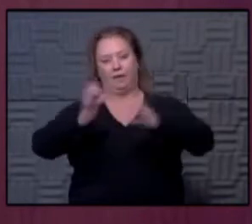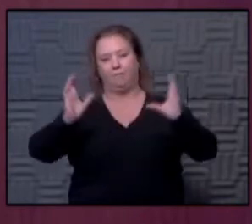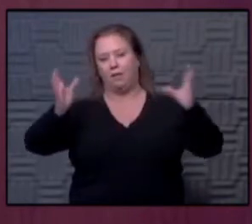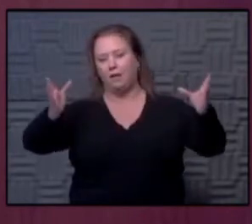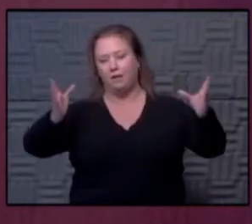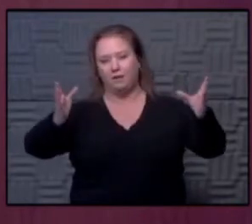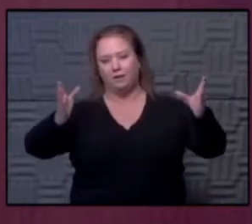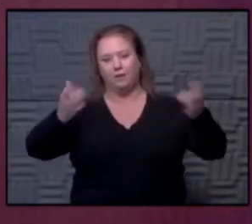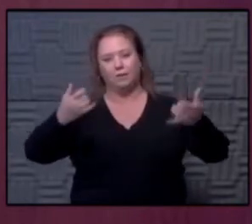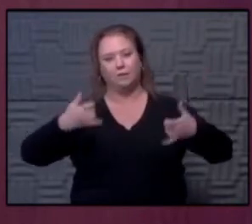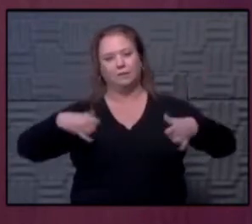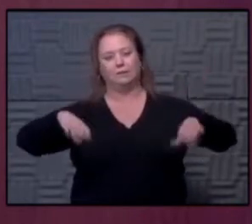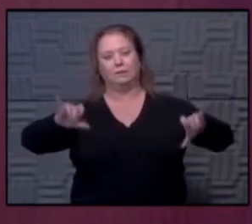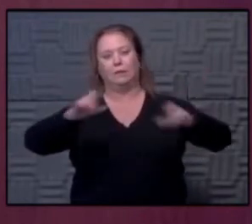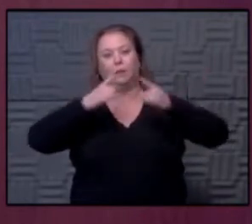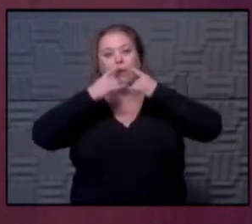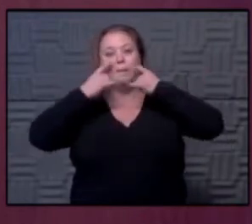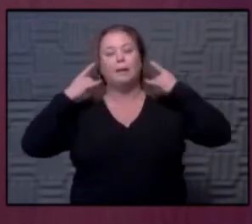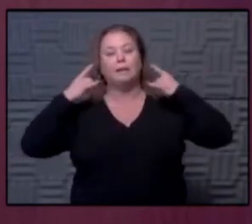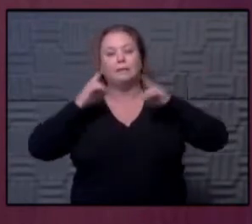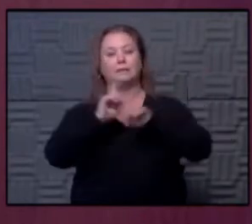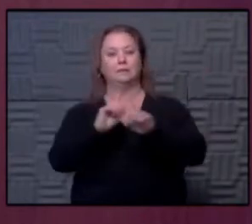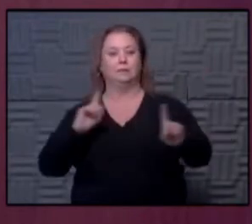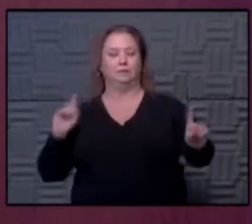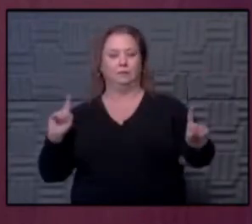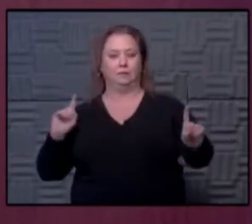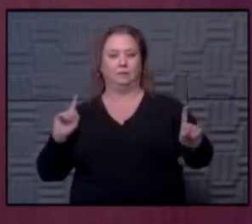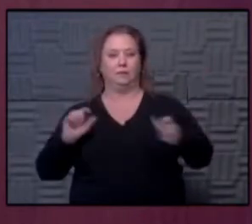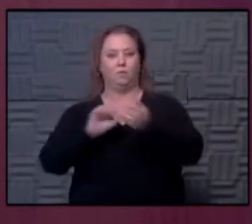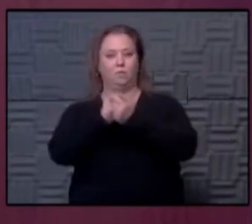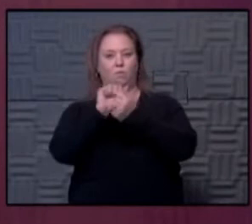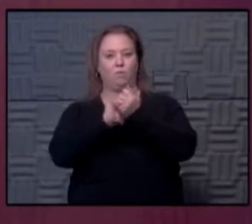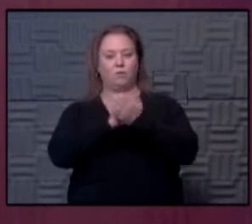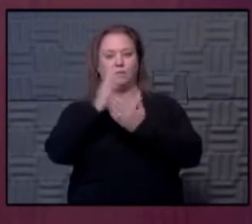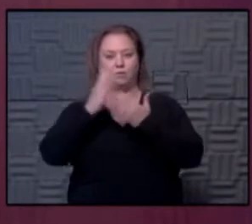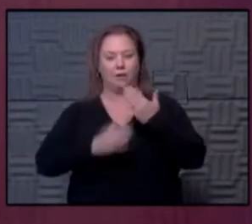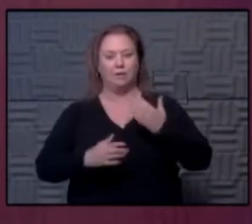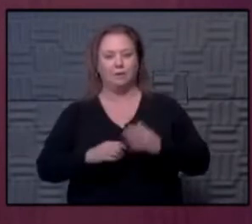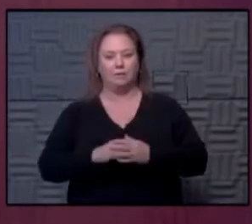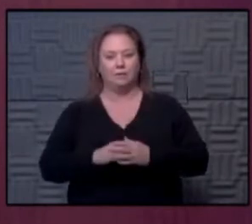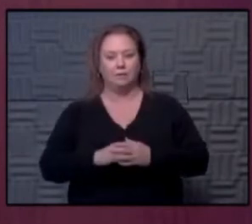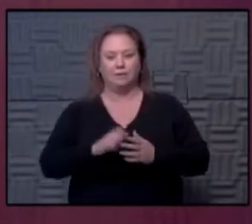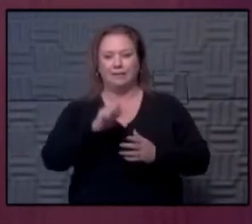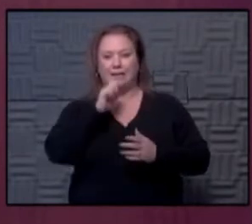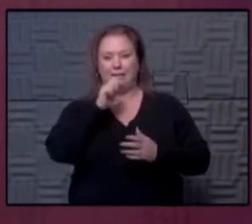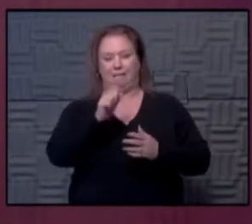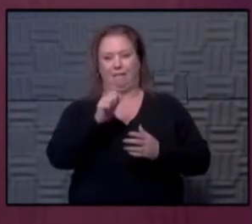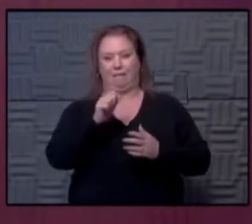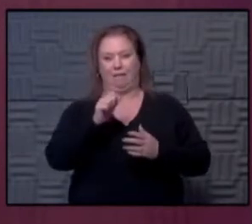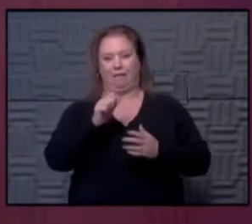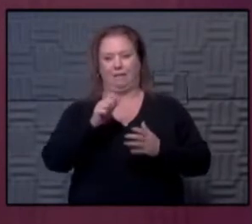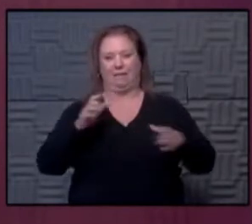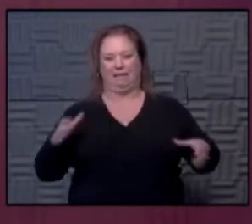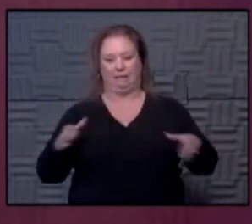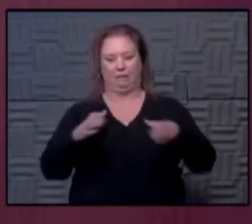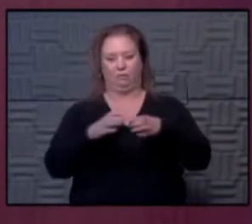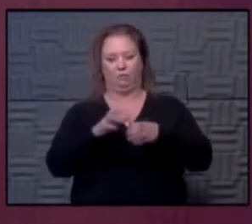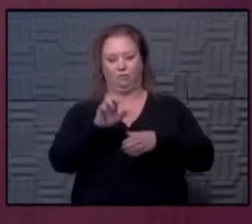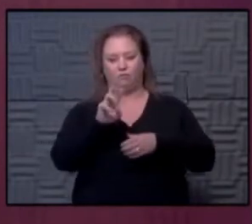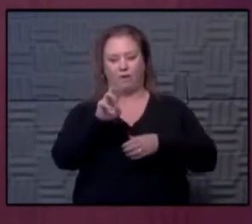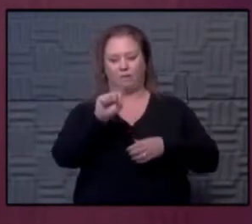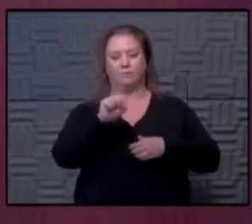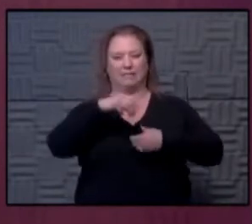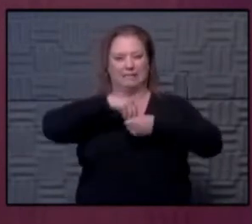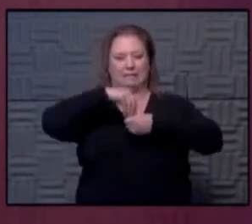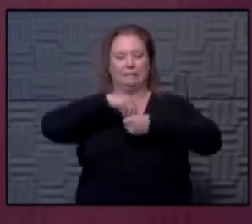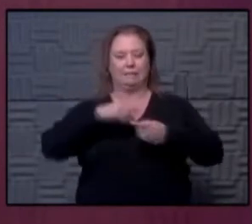is, that everyone is still wearing their masks, staying socially distanced, washing their hands, and not being in crowds, and particularly